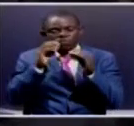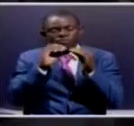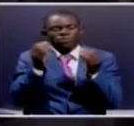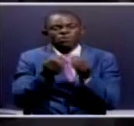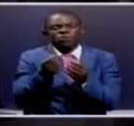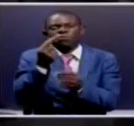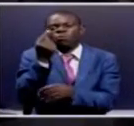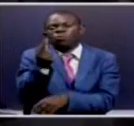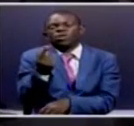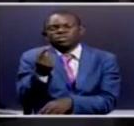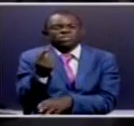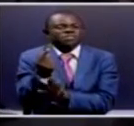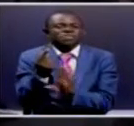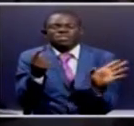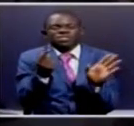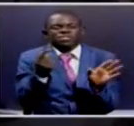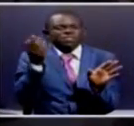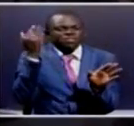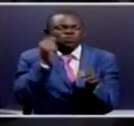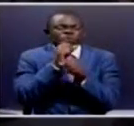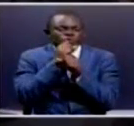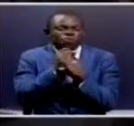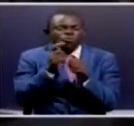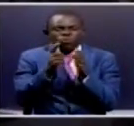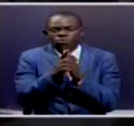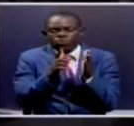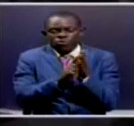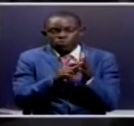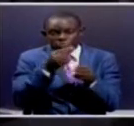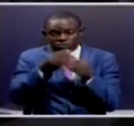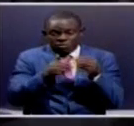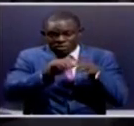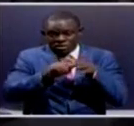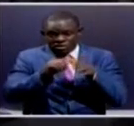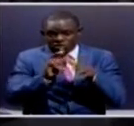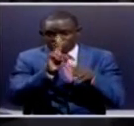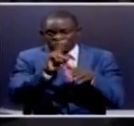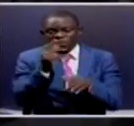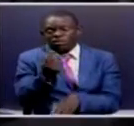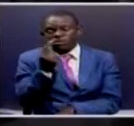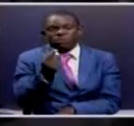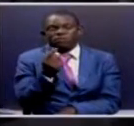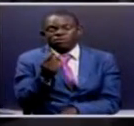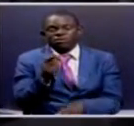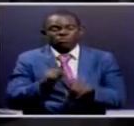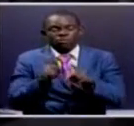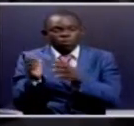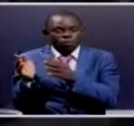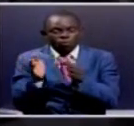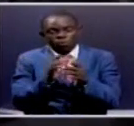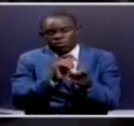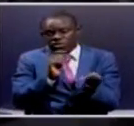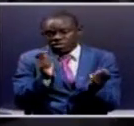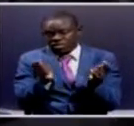these credentials, we believe as Rainbow Party that you have experience. And we went further and said to the